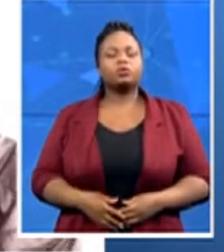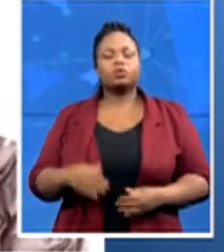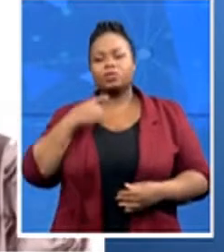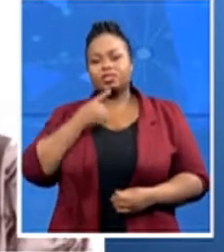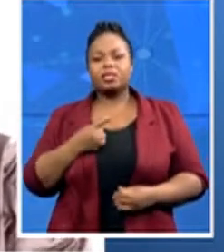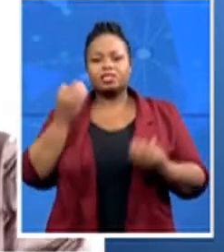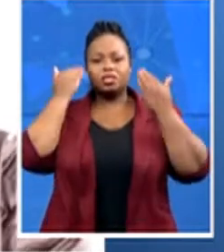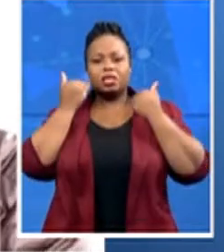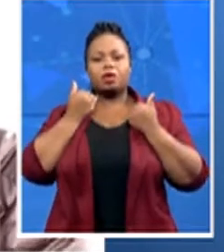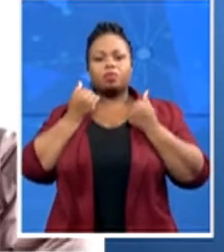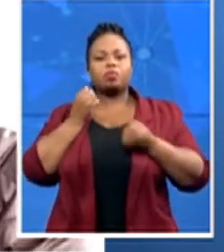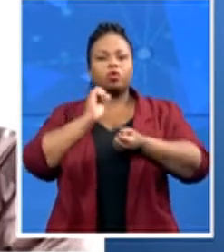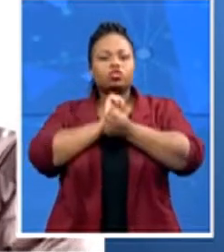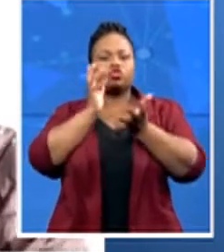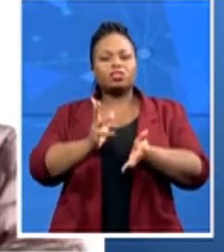for the